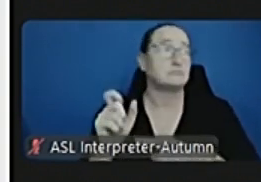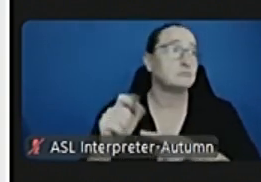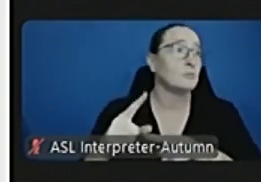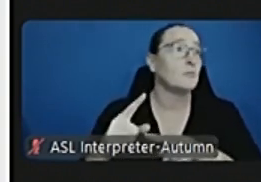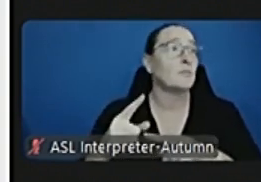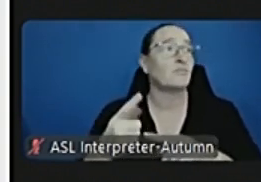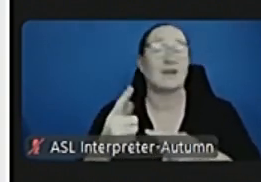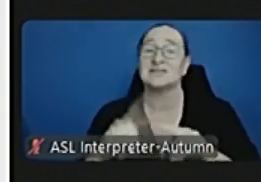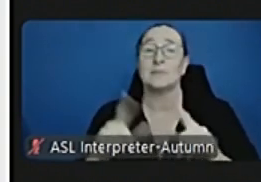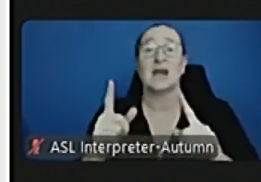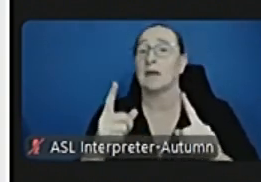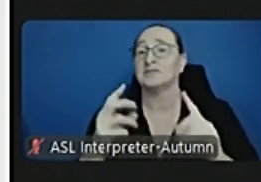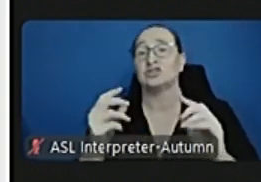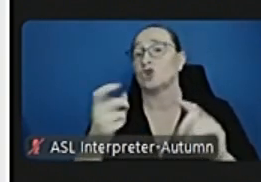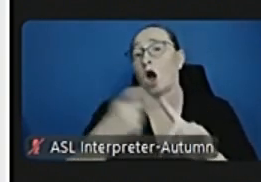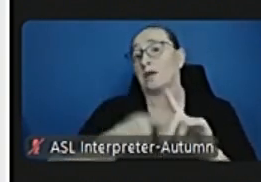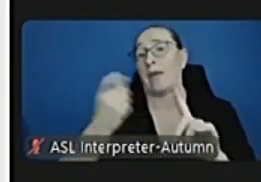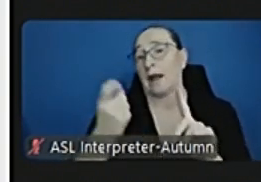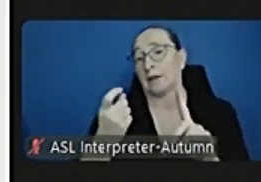default.